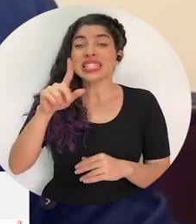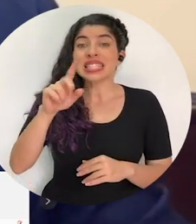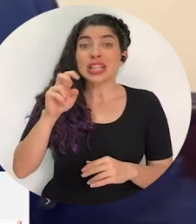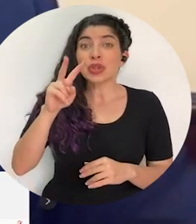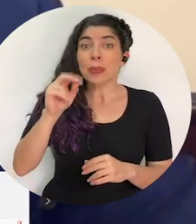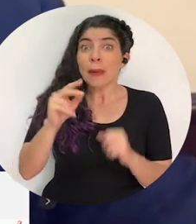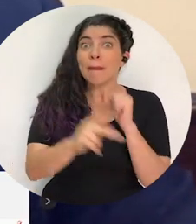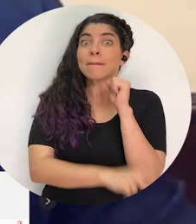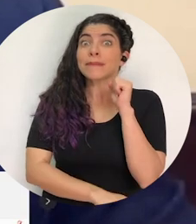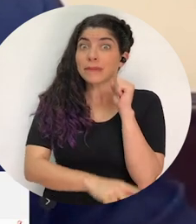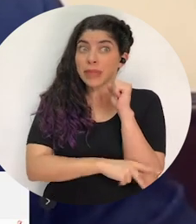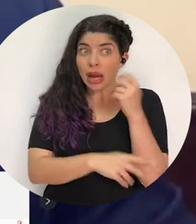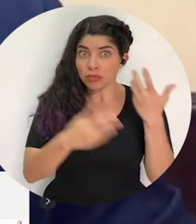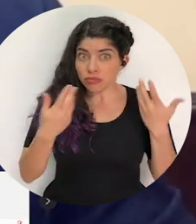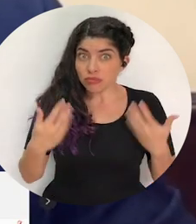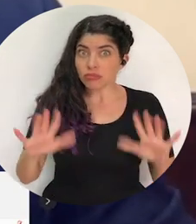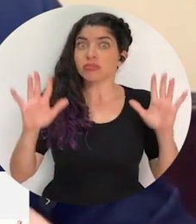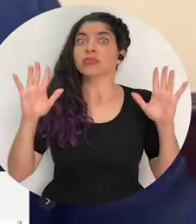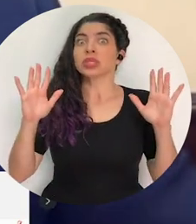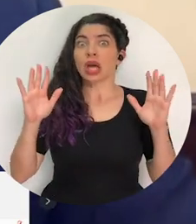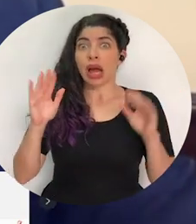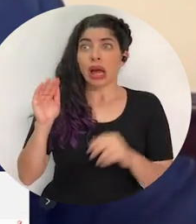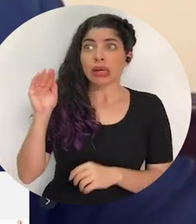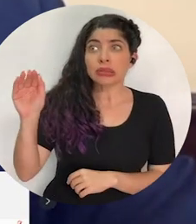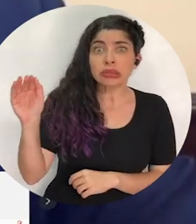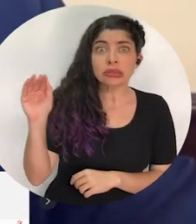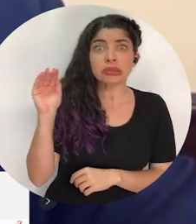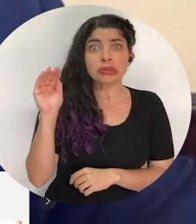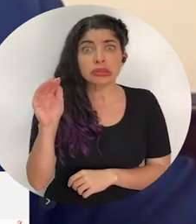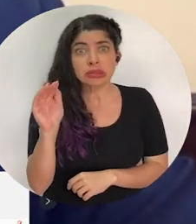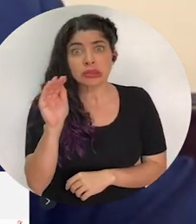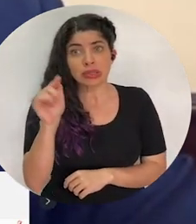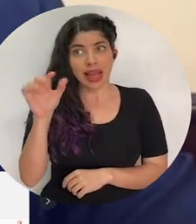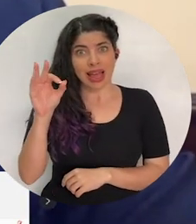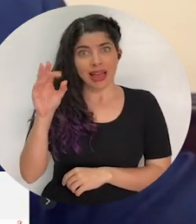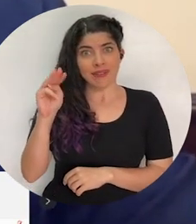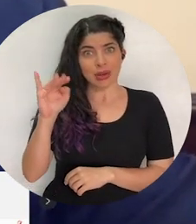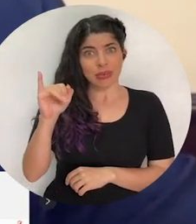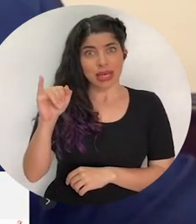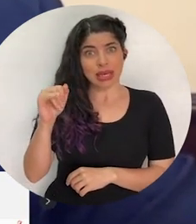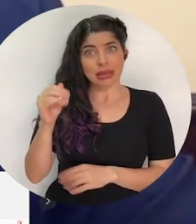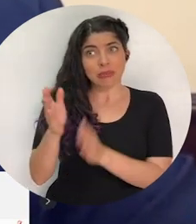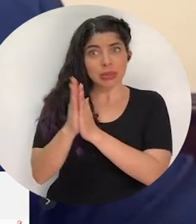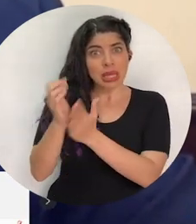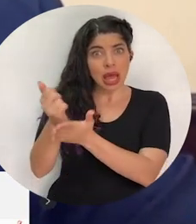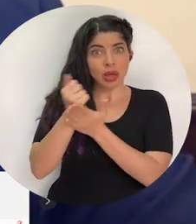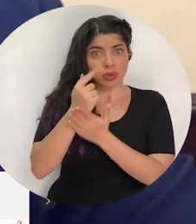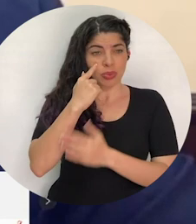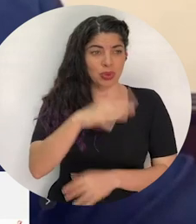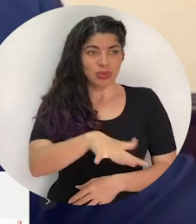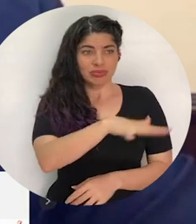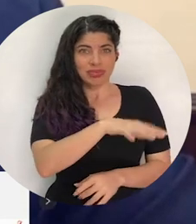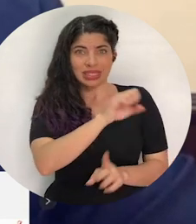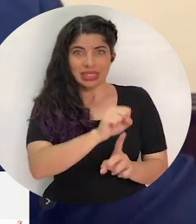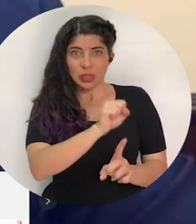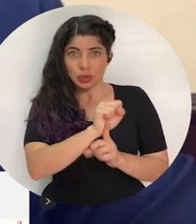more than 102 countries have gone already to the IMF in this